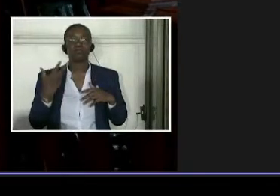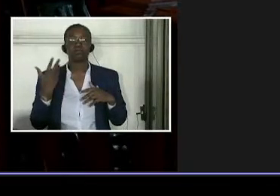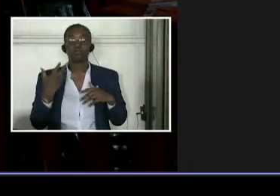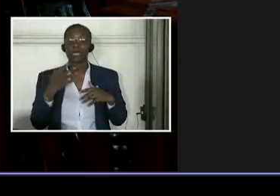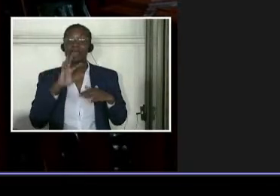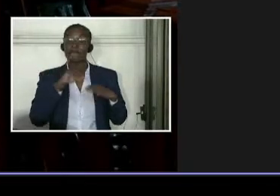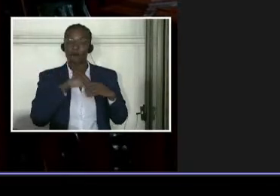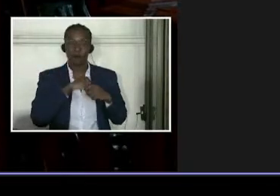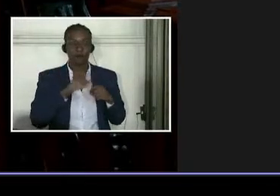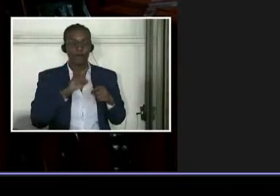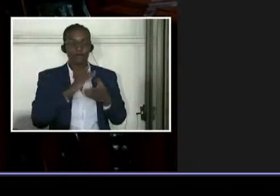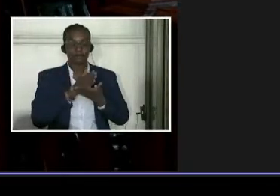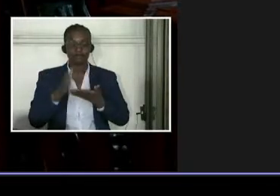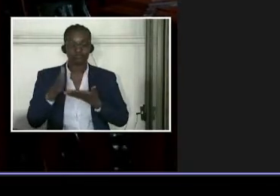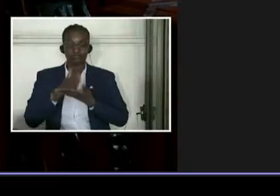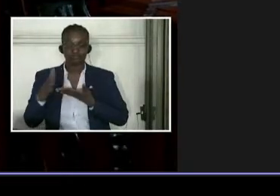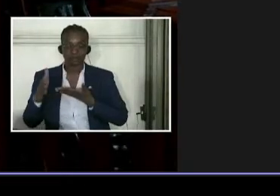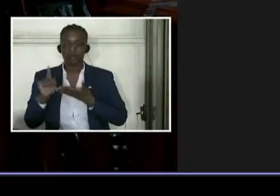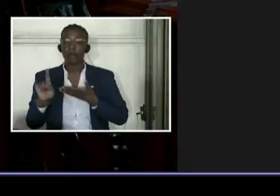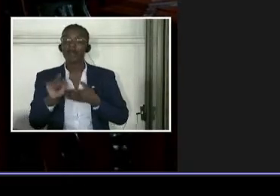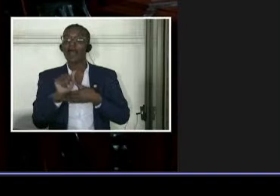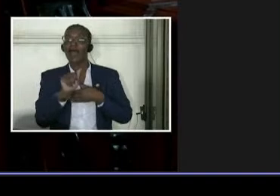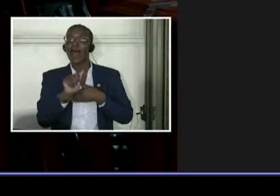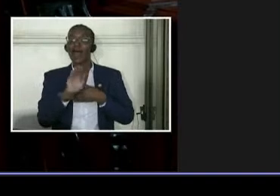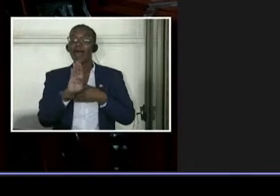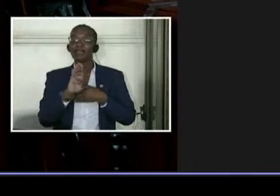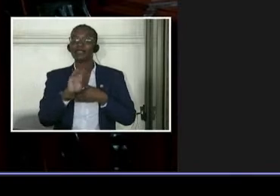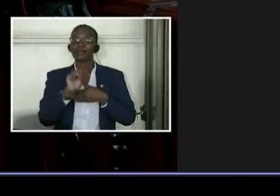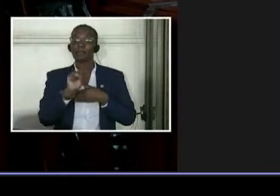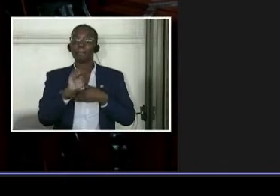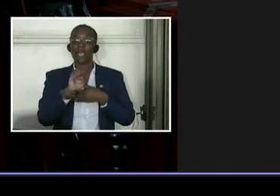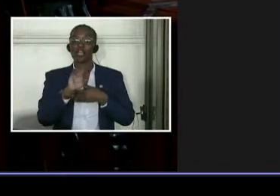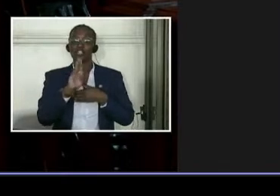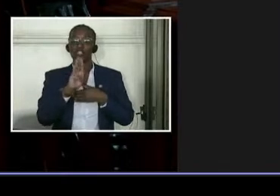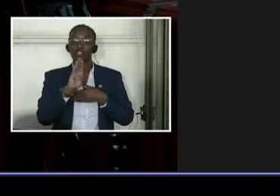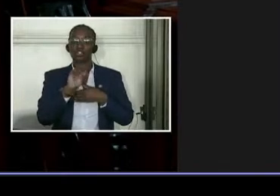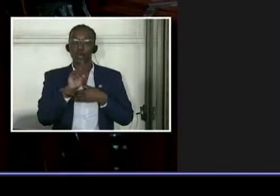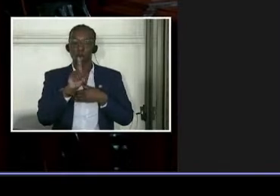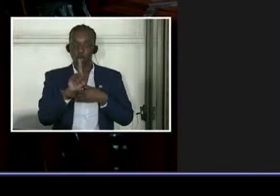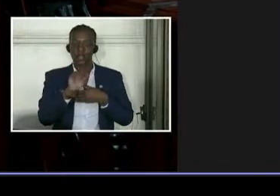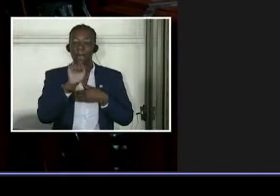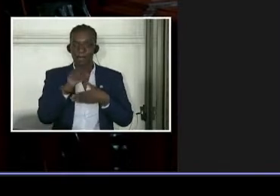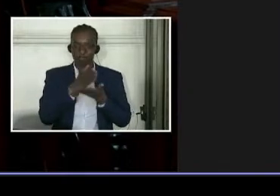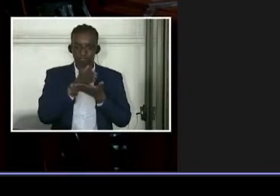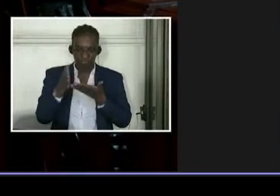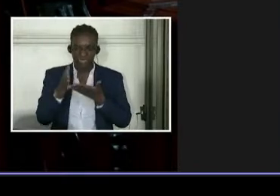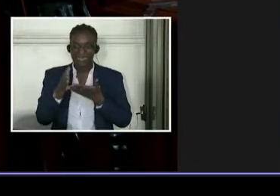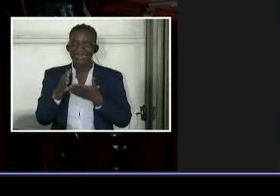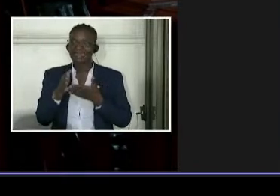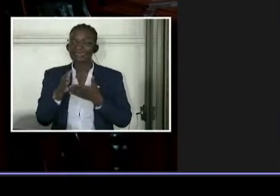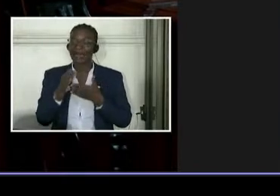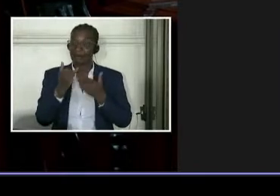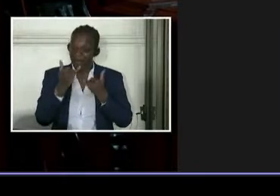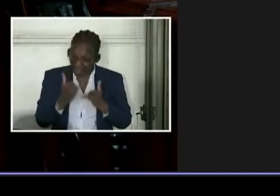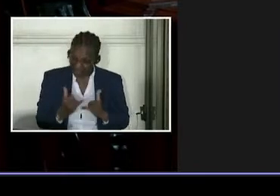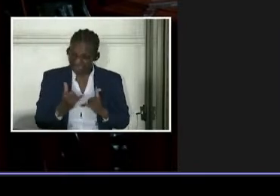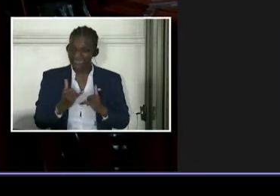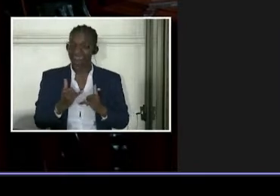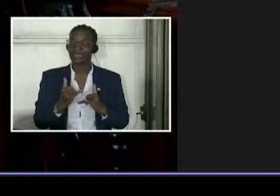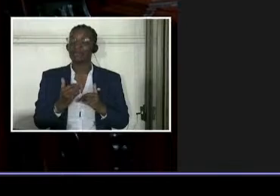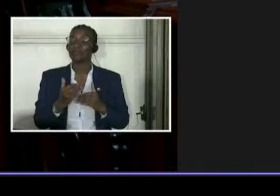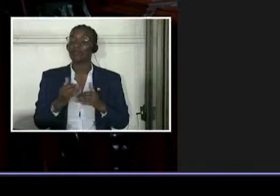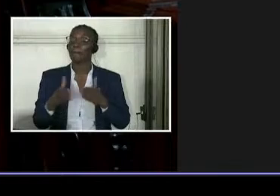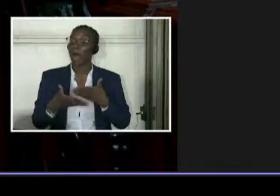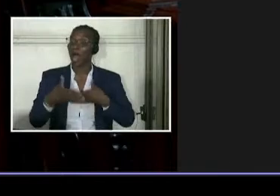is involving the removal of asbestos roofing, which is currently strictly regulated by the Asbestos